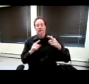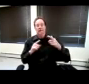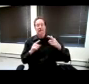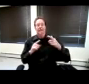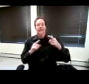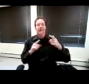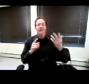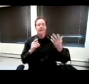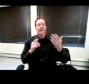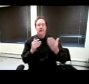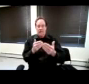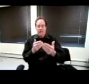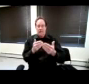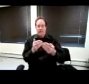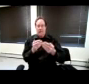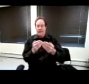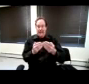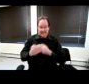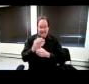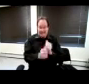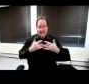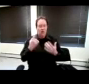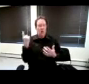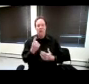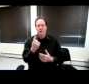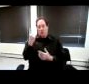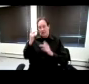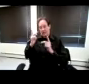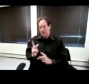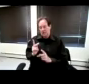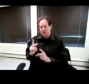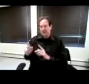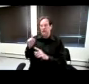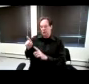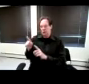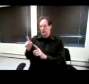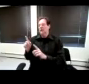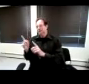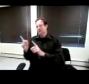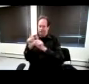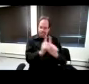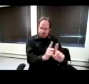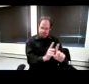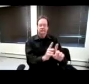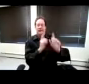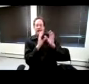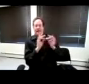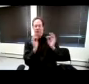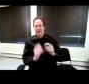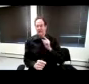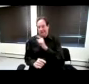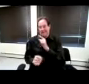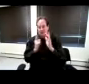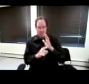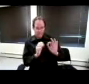prior to each of that, we always had someone assigned to the captioner. And that person is responsible for checking in,